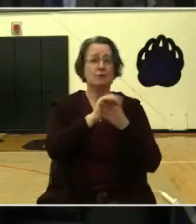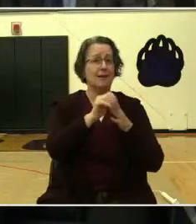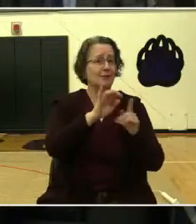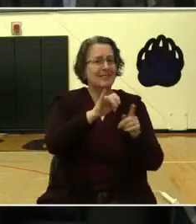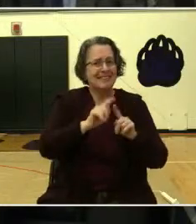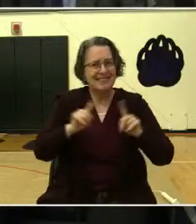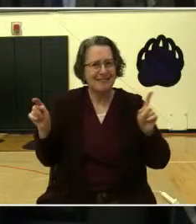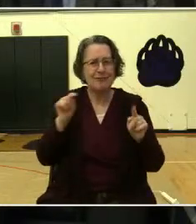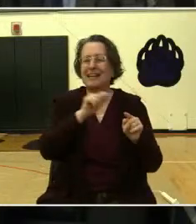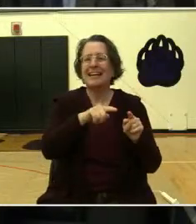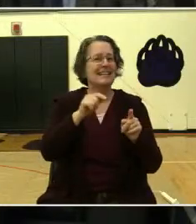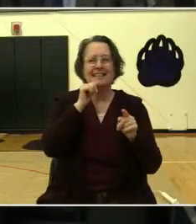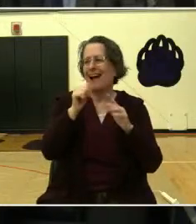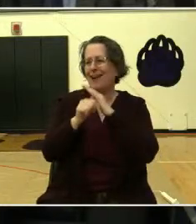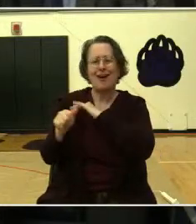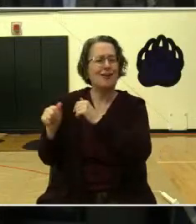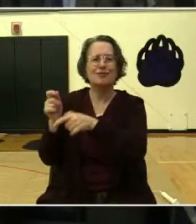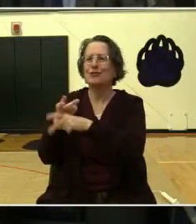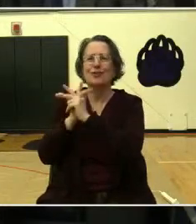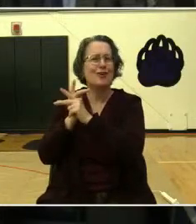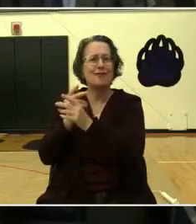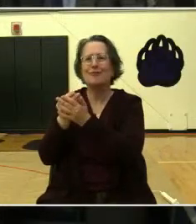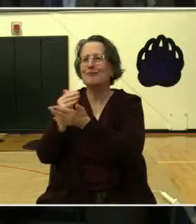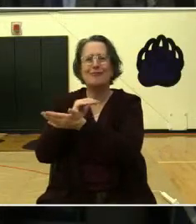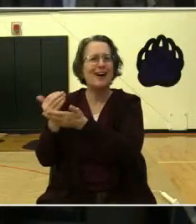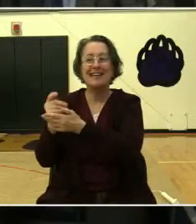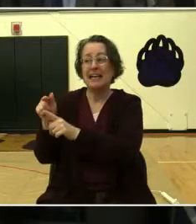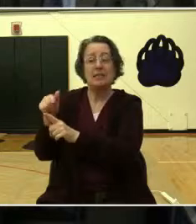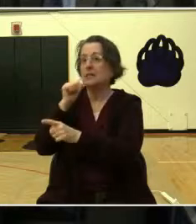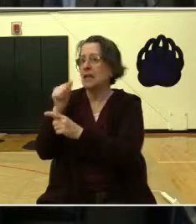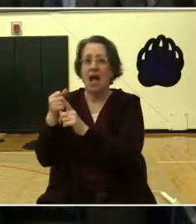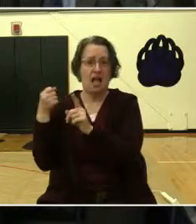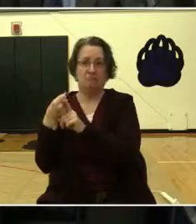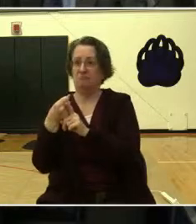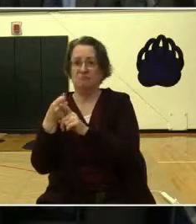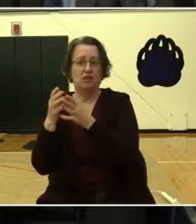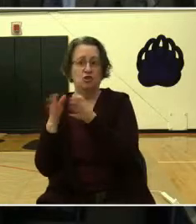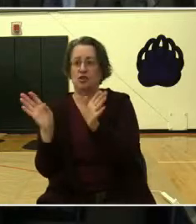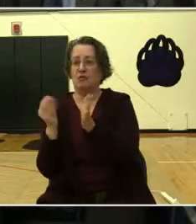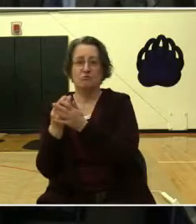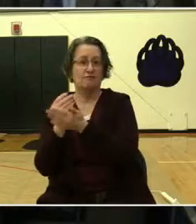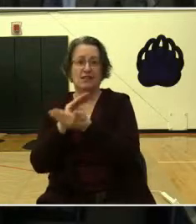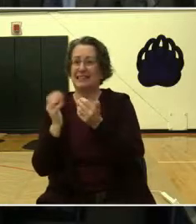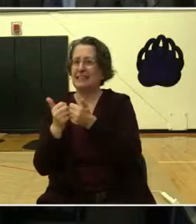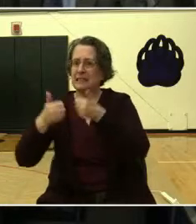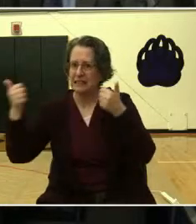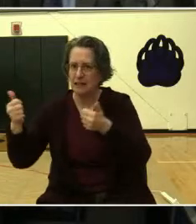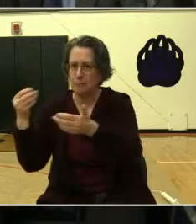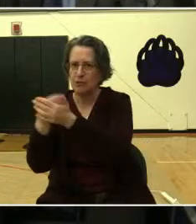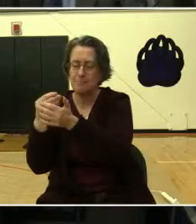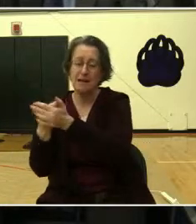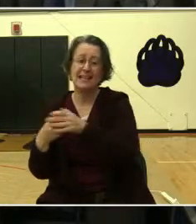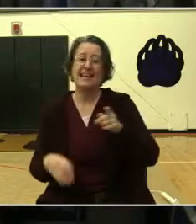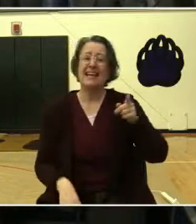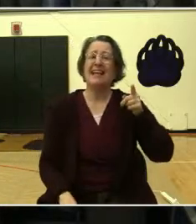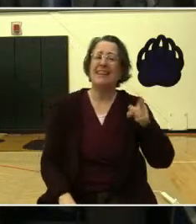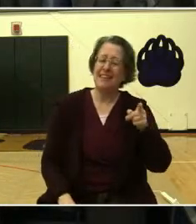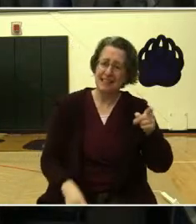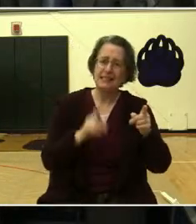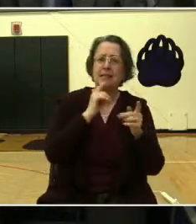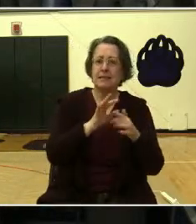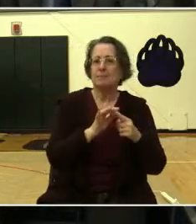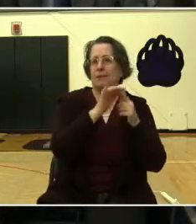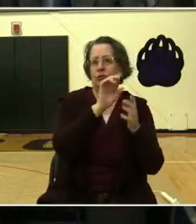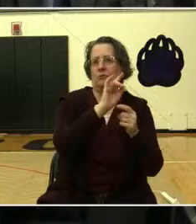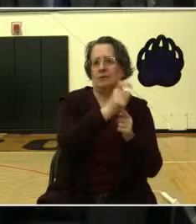it's not revolving Loan Fund revolving Loan Fund is not coming out of the general fund so it's not quite overlapping and I don't know if I've answered that question or